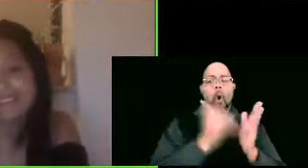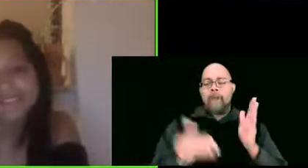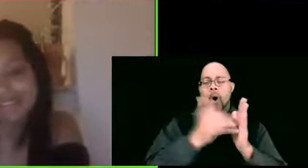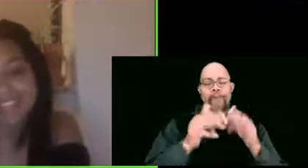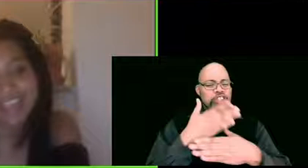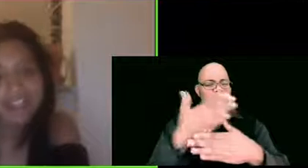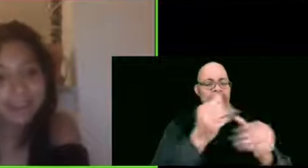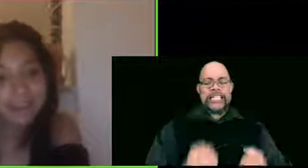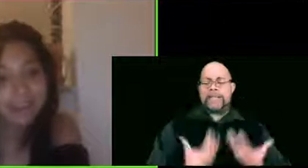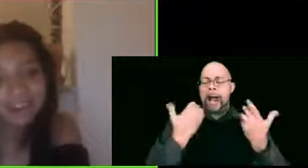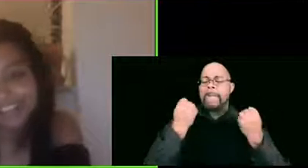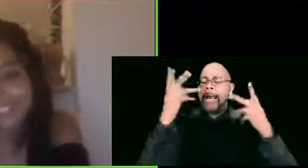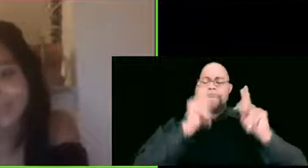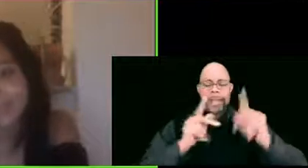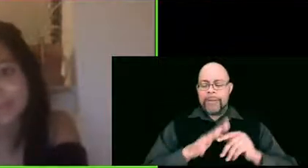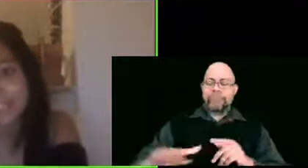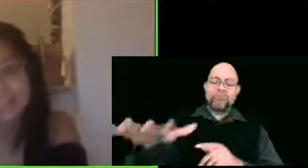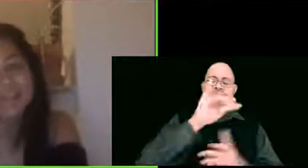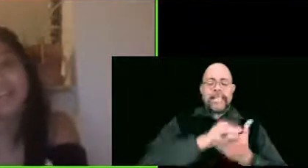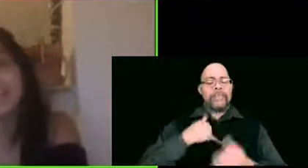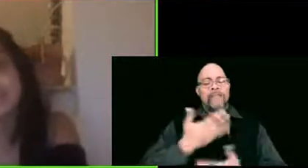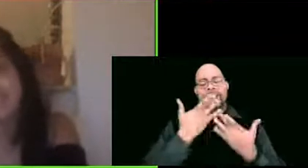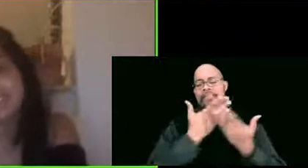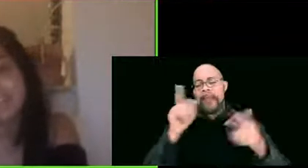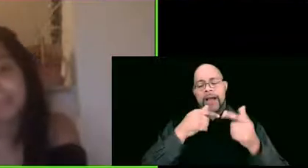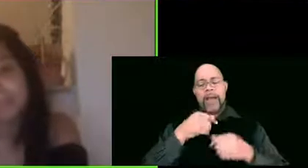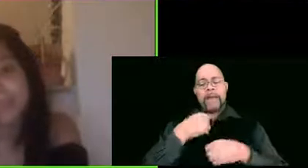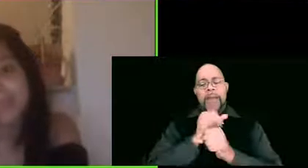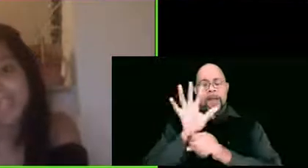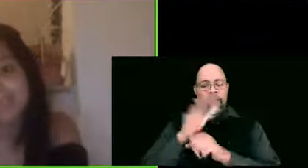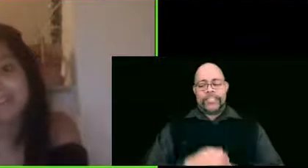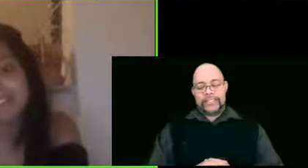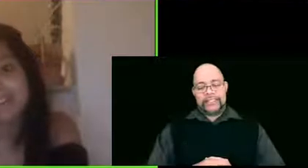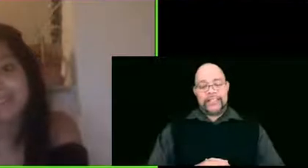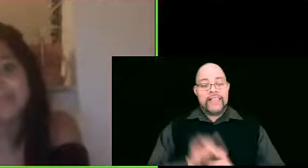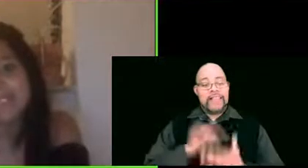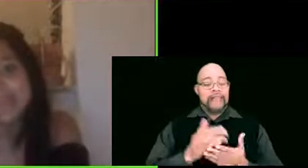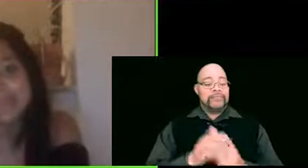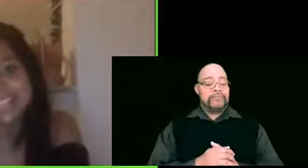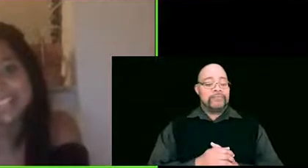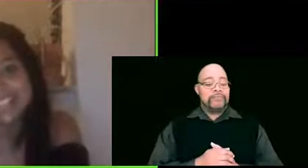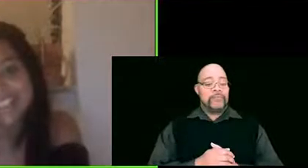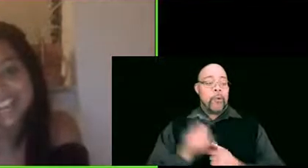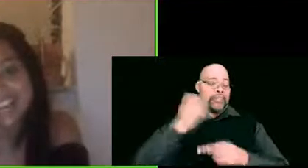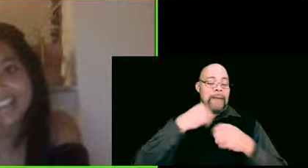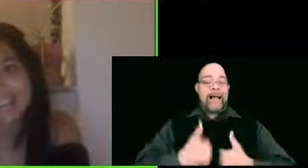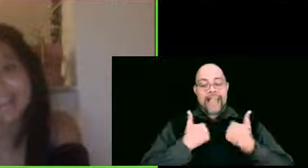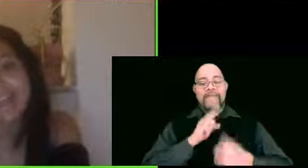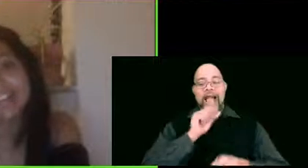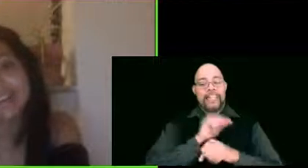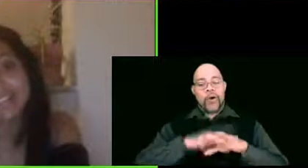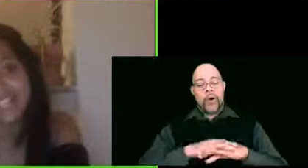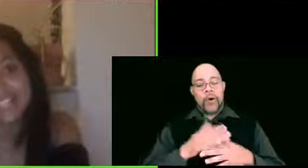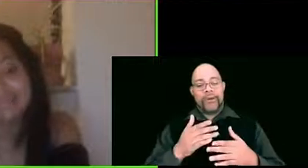over and over and over again, inspiring hundreds of people, which is my favorite thing about filmmaking. So that would be a day in the life